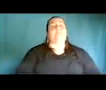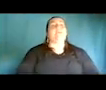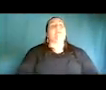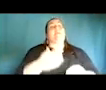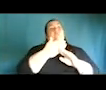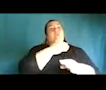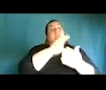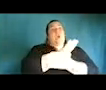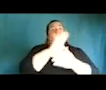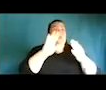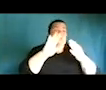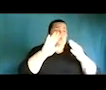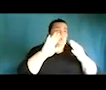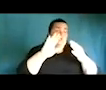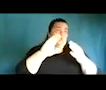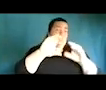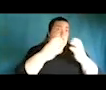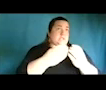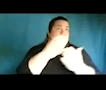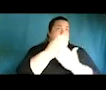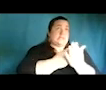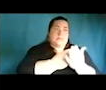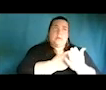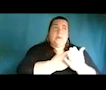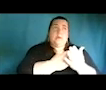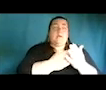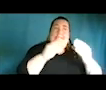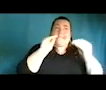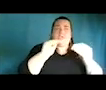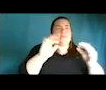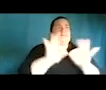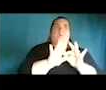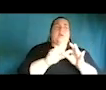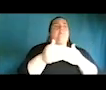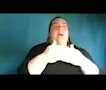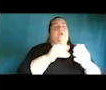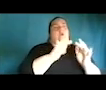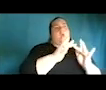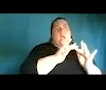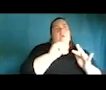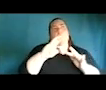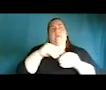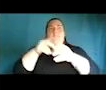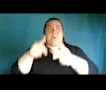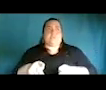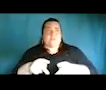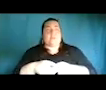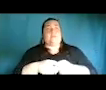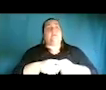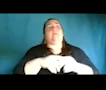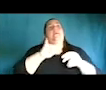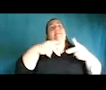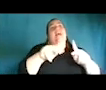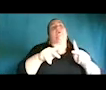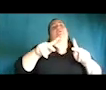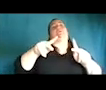courses, whether they're taught online or in person, because they provide young scholars opportunities to learn from and with their peers